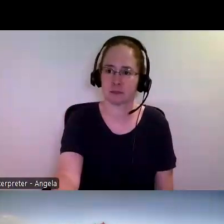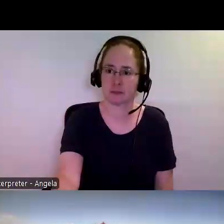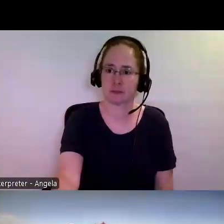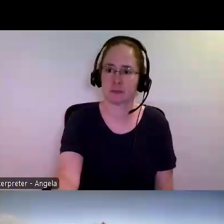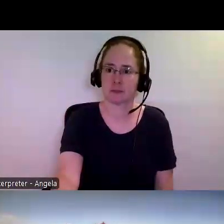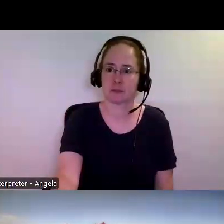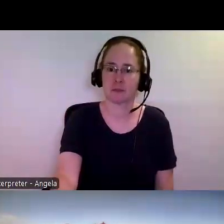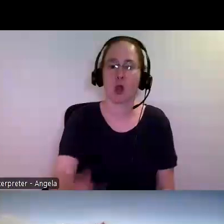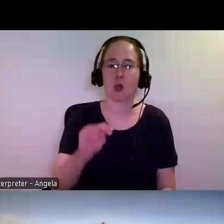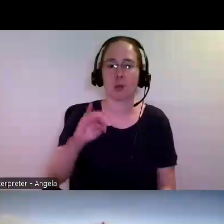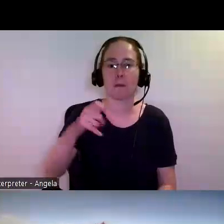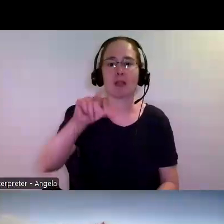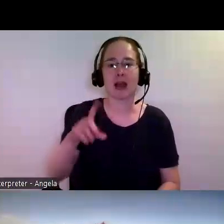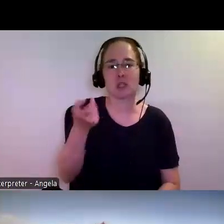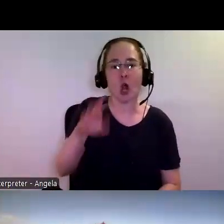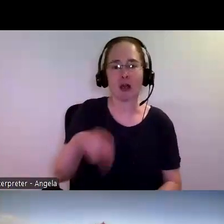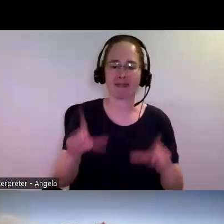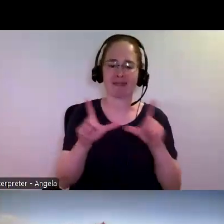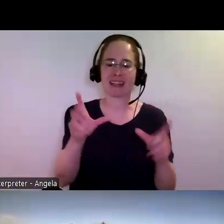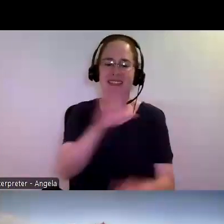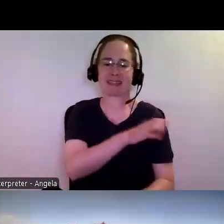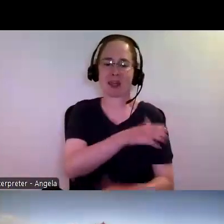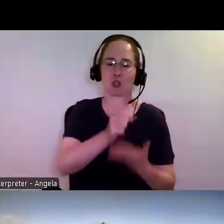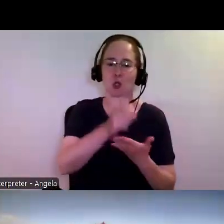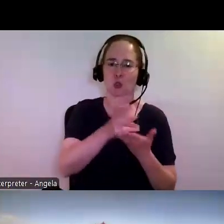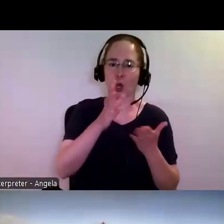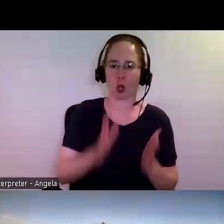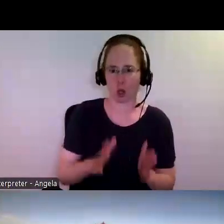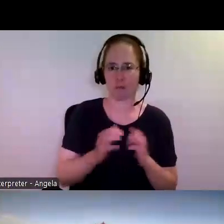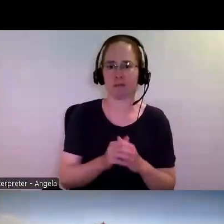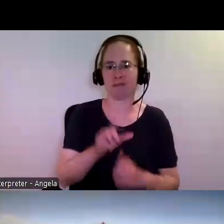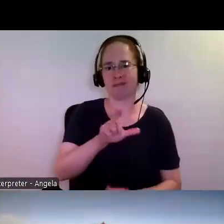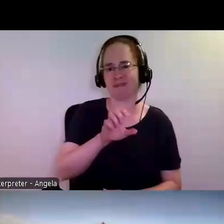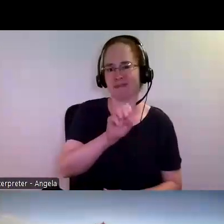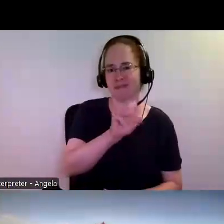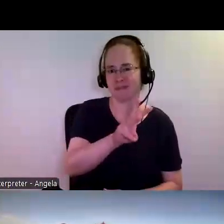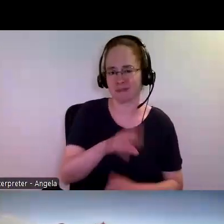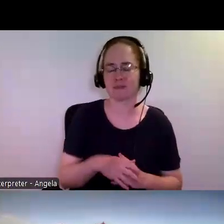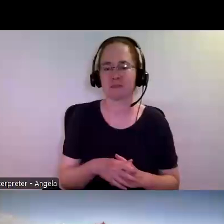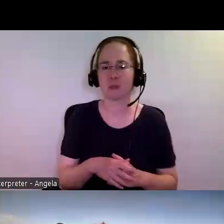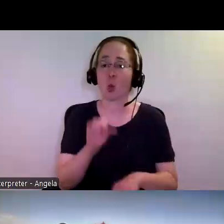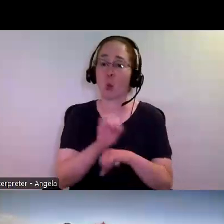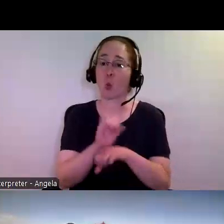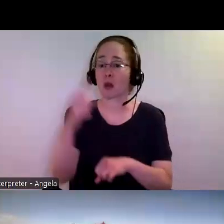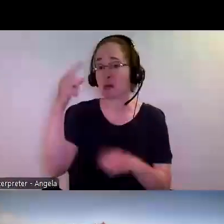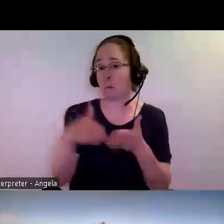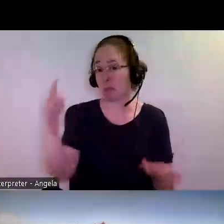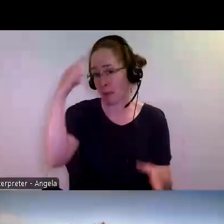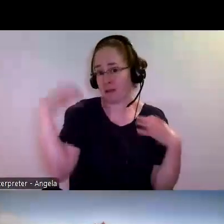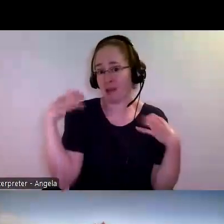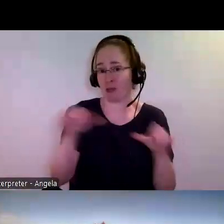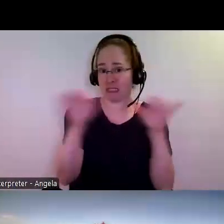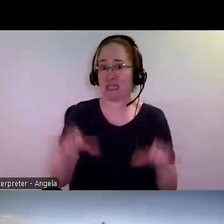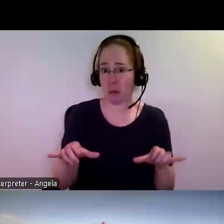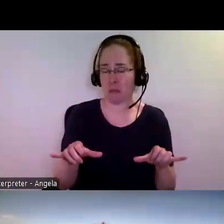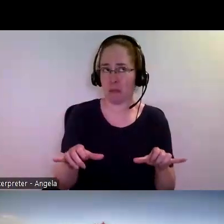Dhar. I am a licensed clinical social worker and have worked in the public mental health system, and I'm